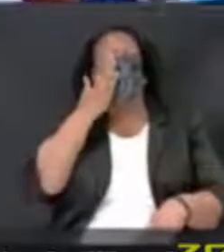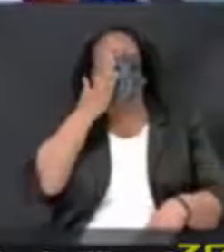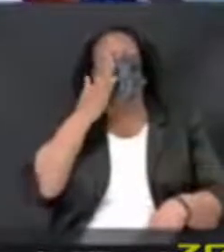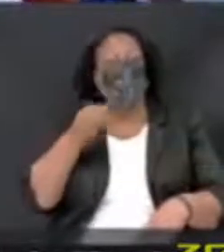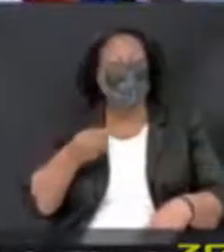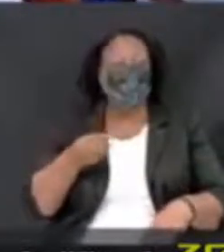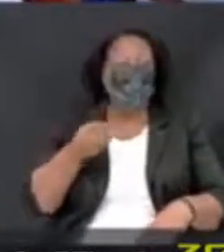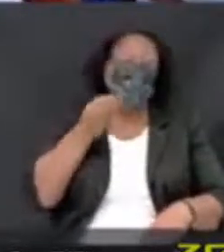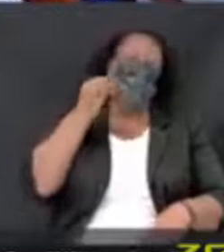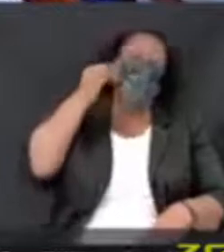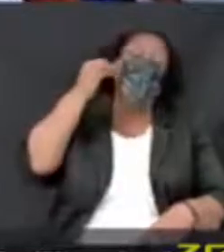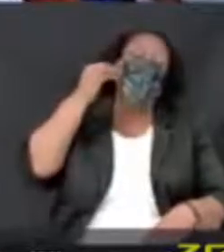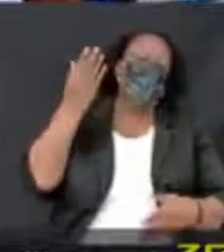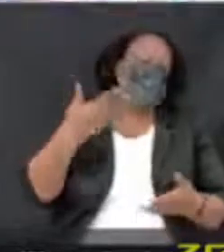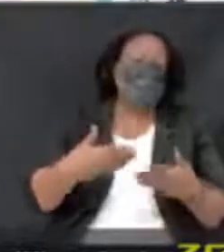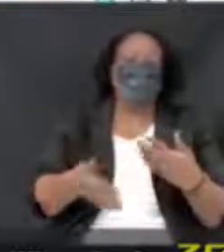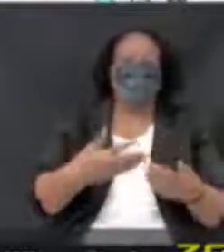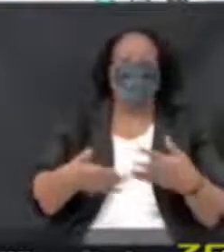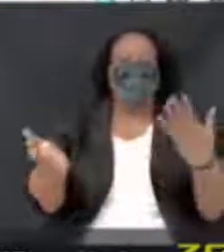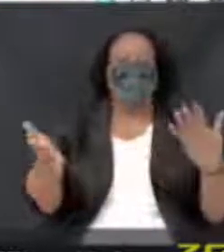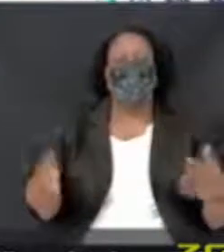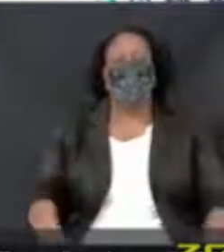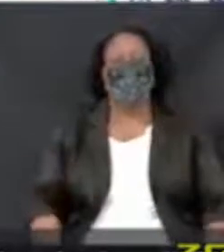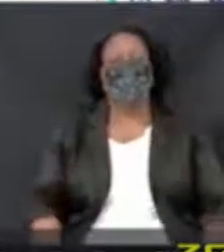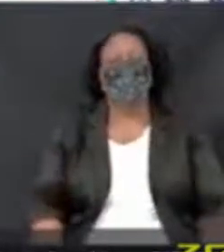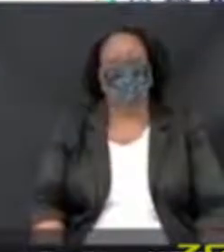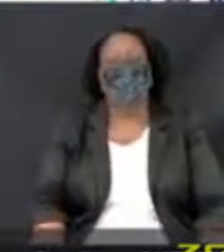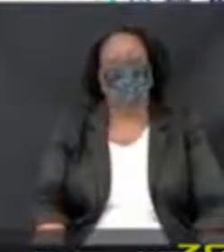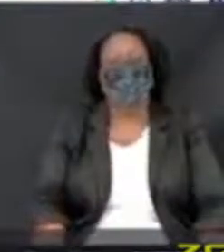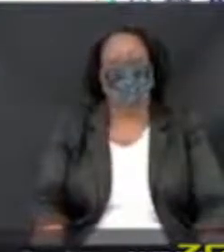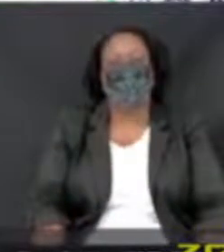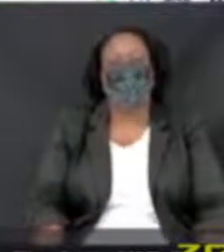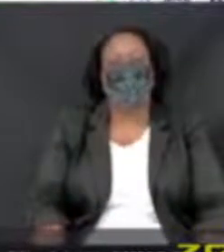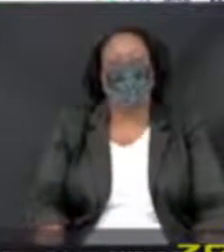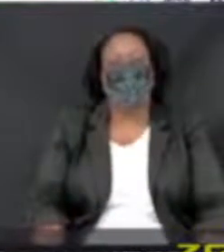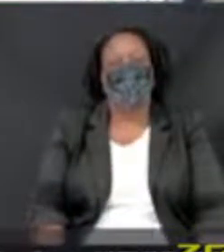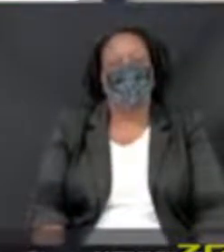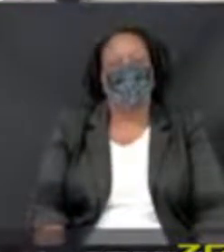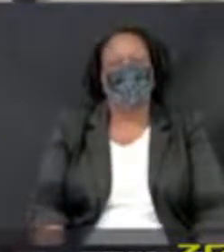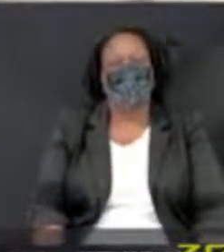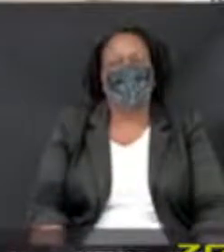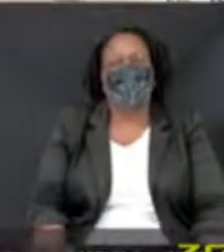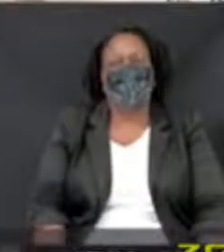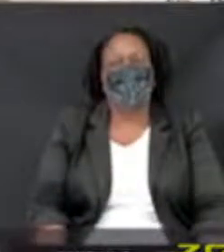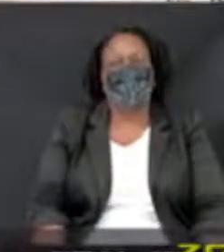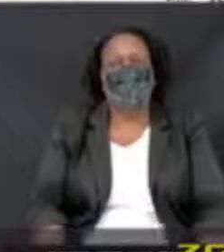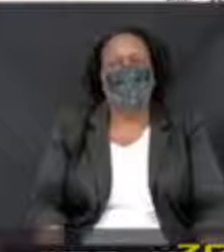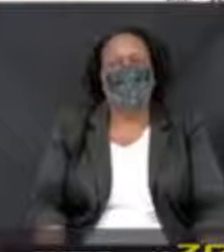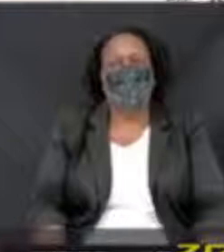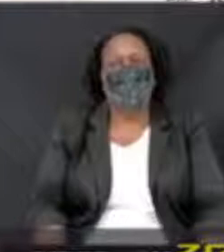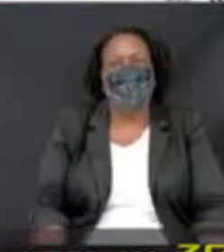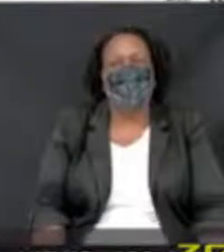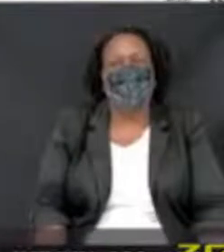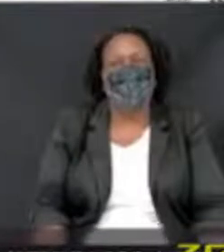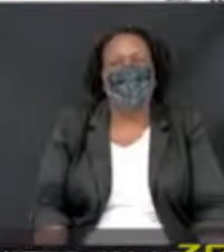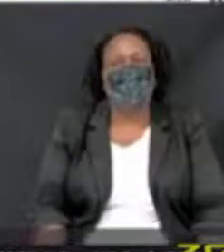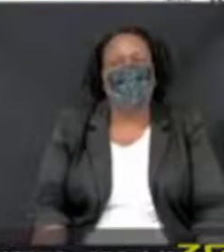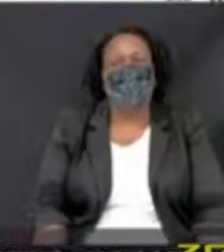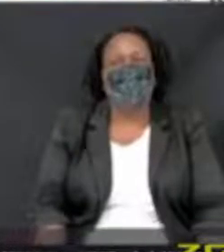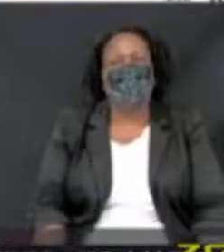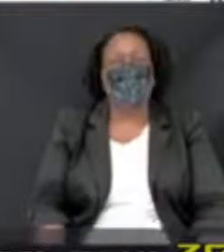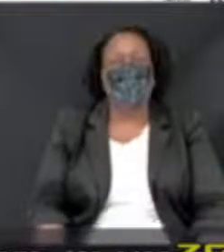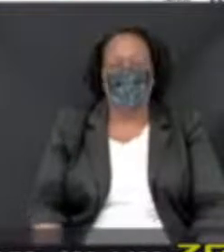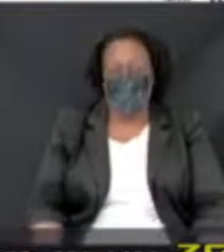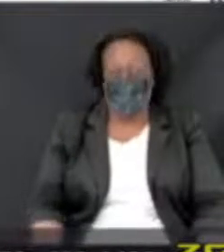Force. Thank you, Mr. Samuel, and that brings us to the end of